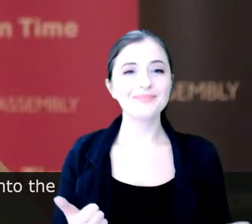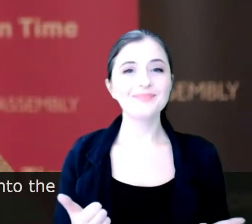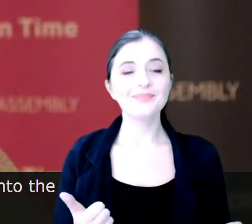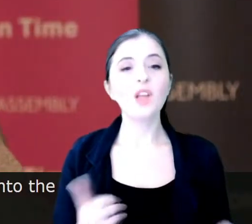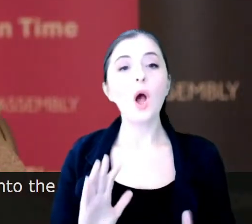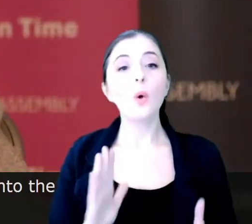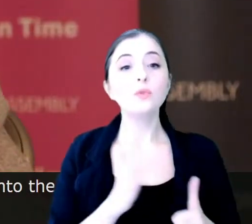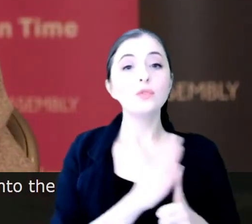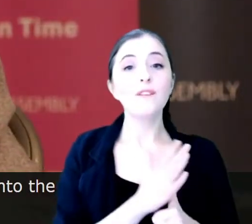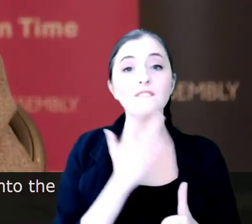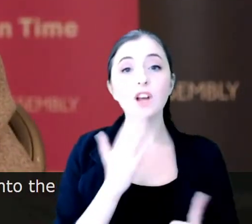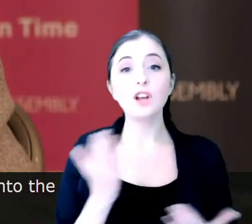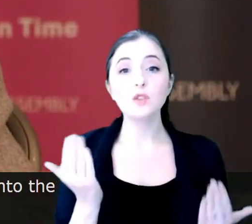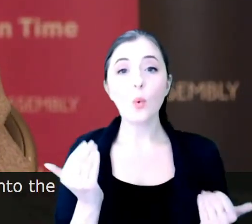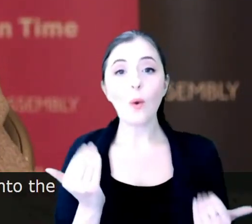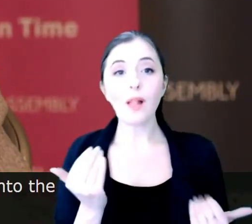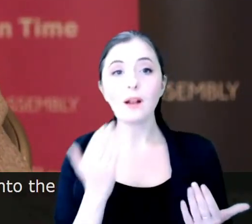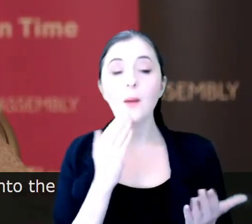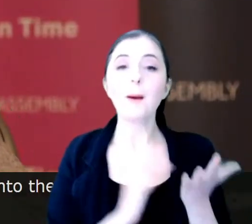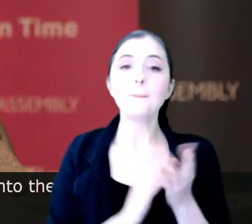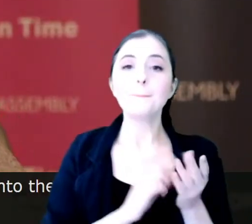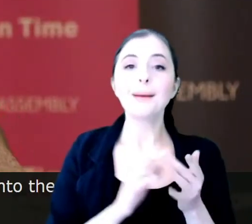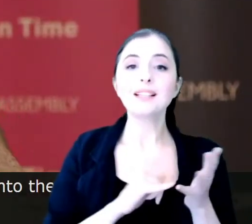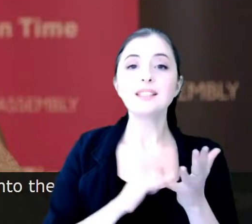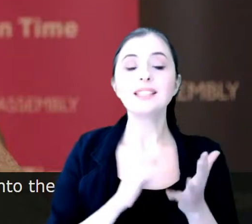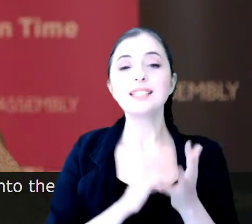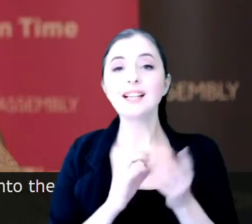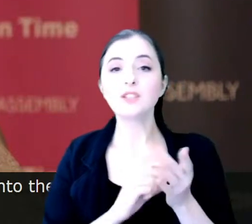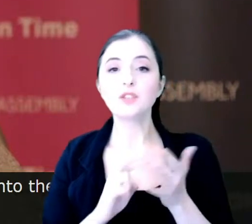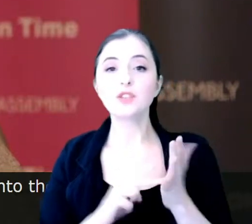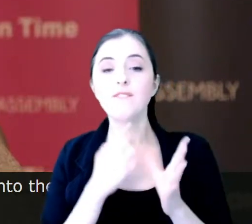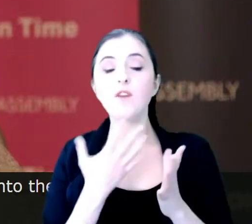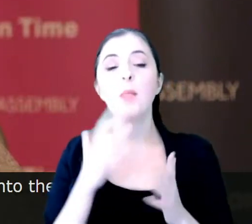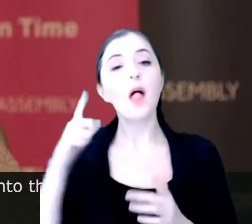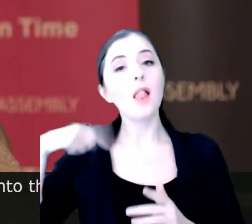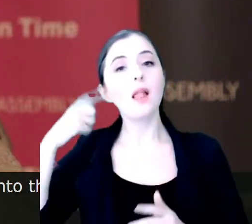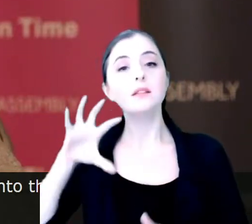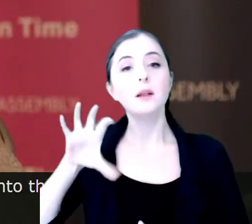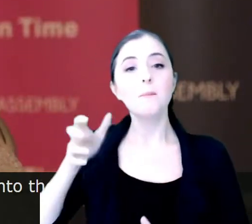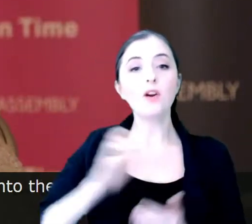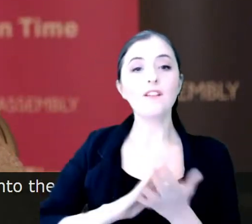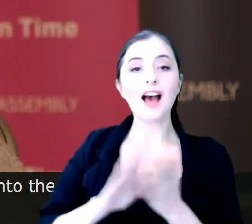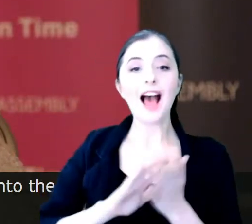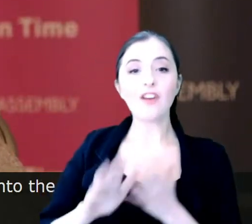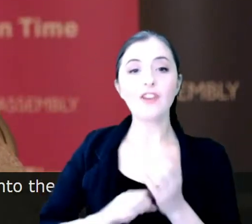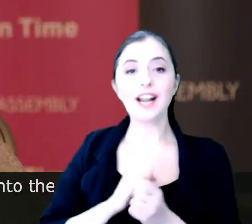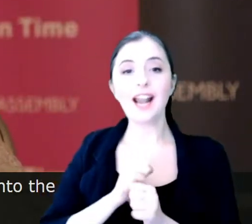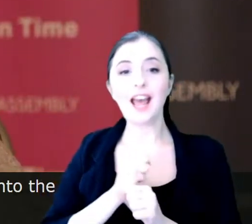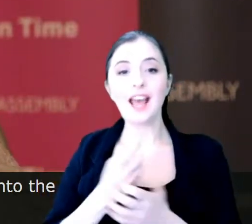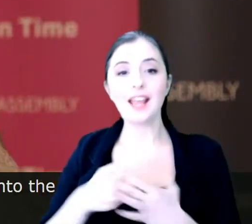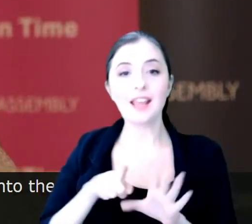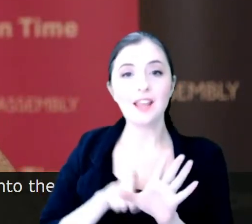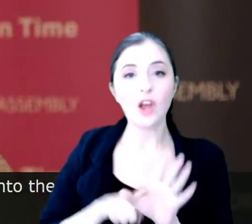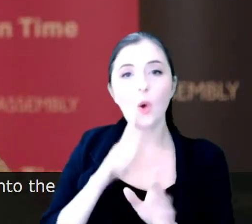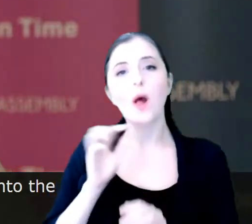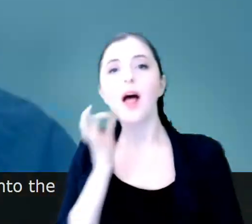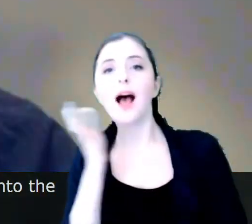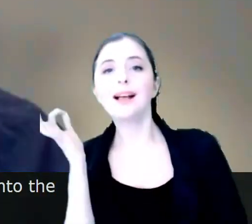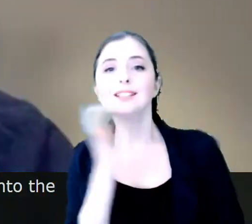Manos Samatas from the London Borough of Haringey, who will ask our first question.